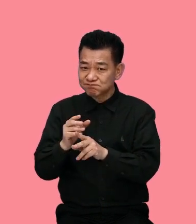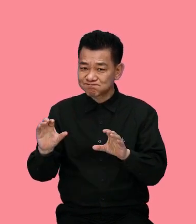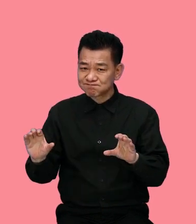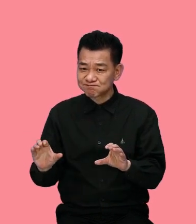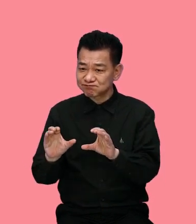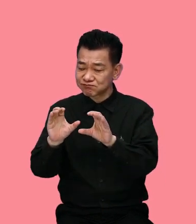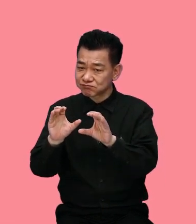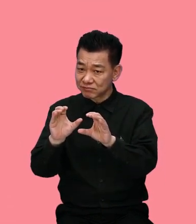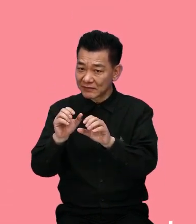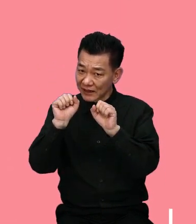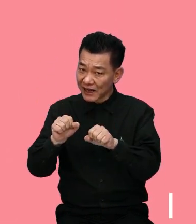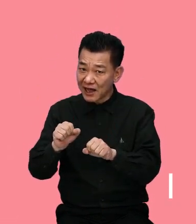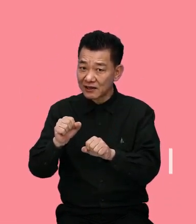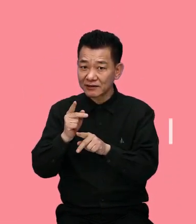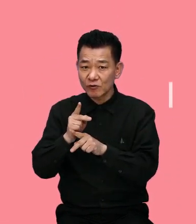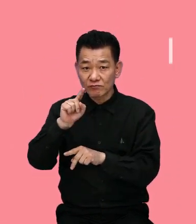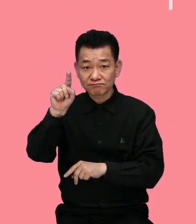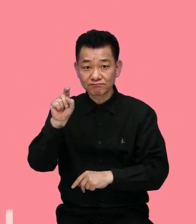disabilities?